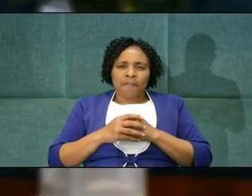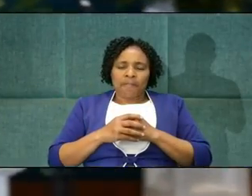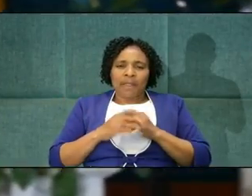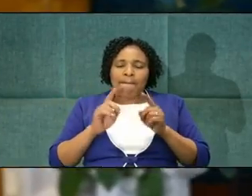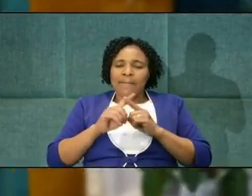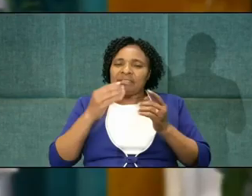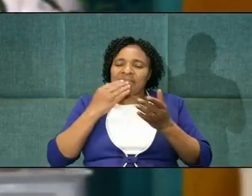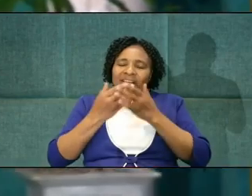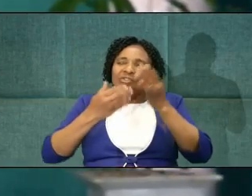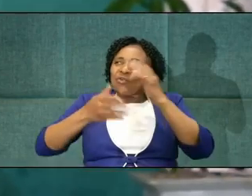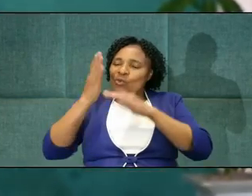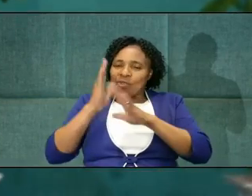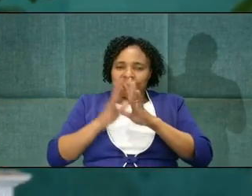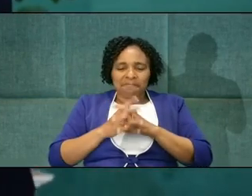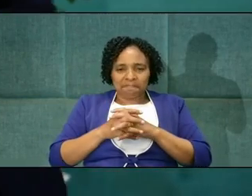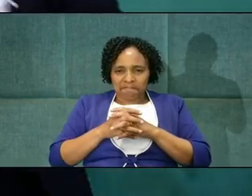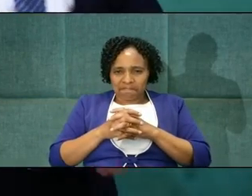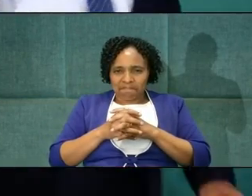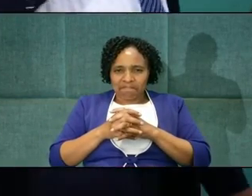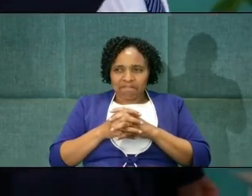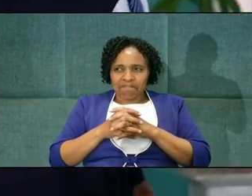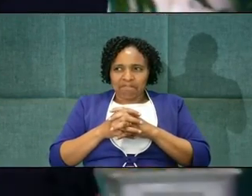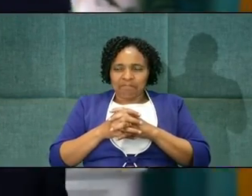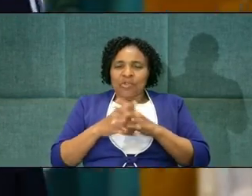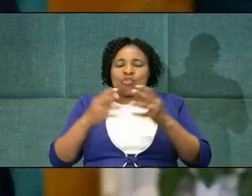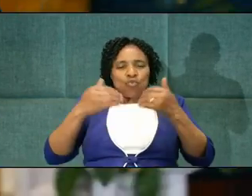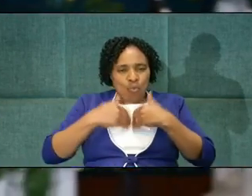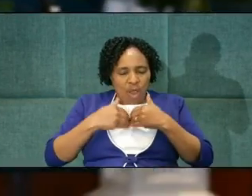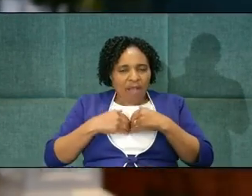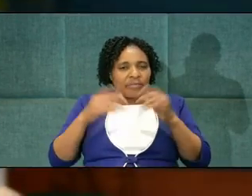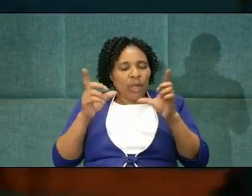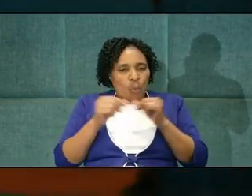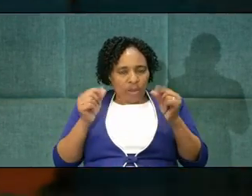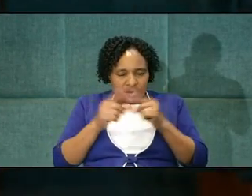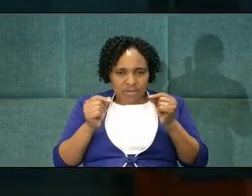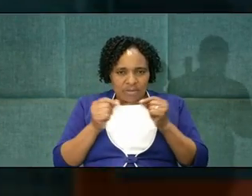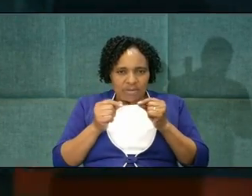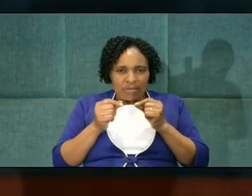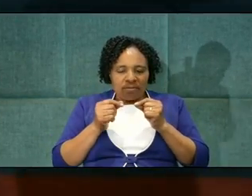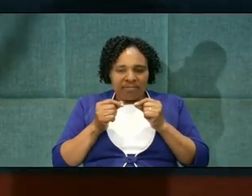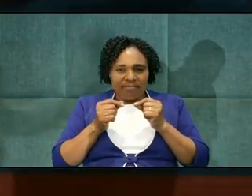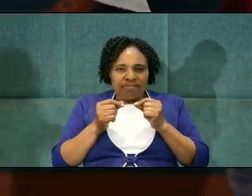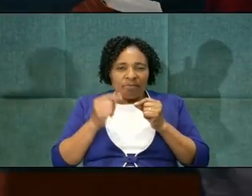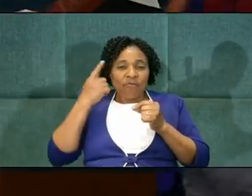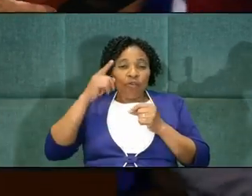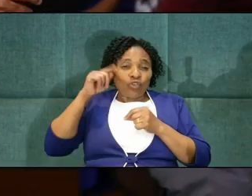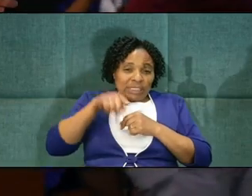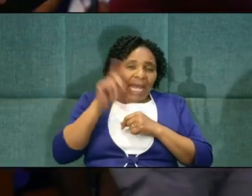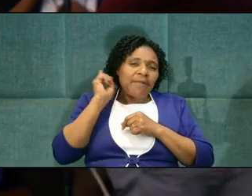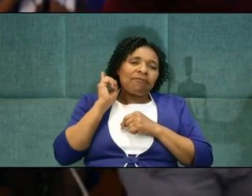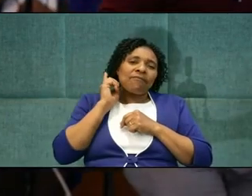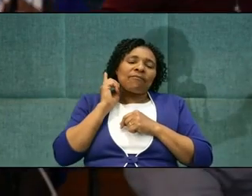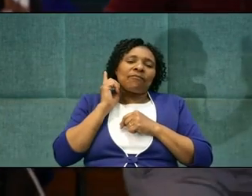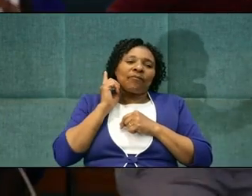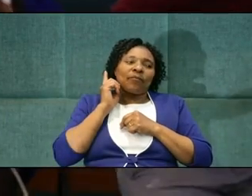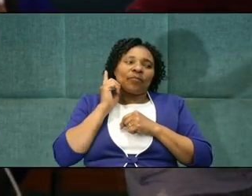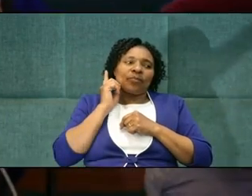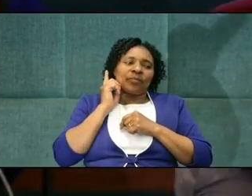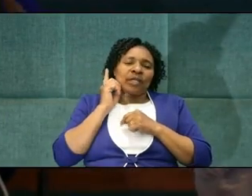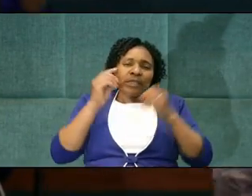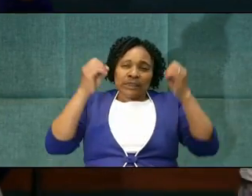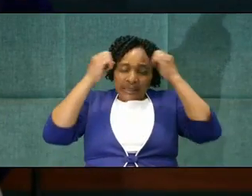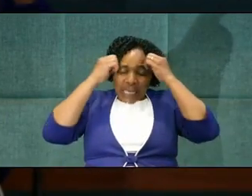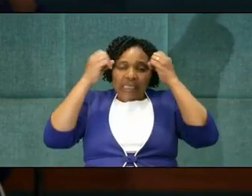But thanks be to God, you have the word for yourself. Study